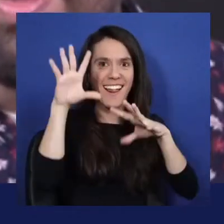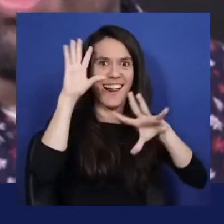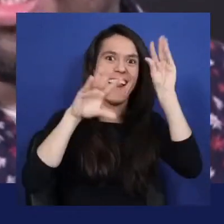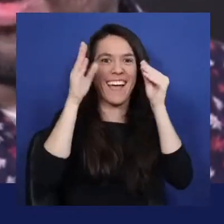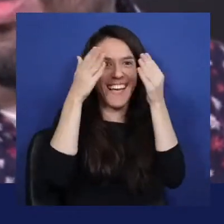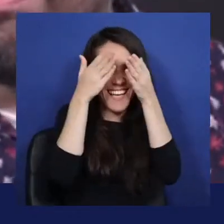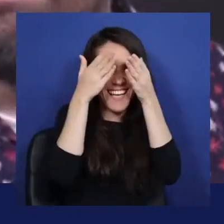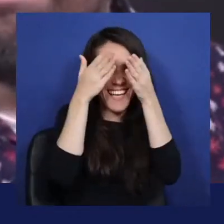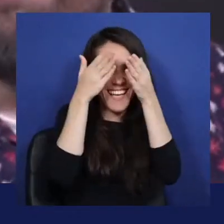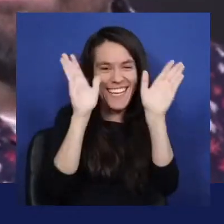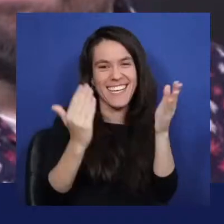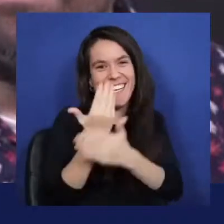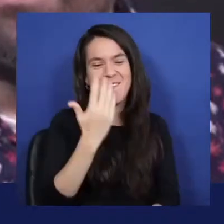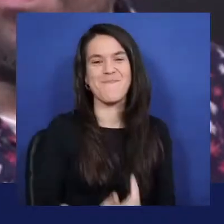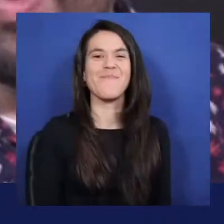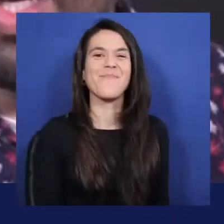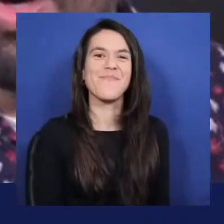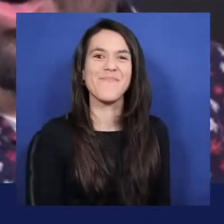That's really cool.